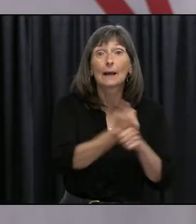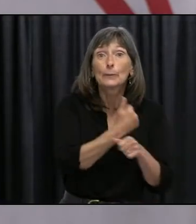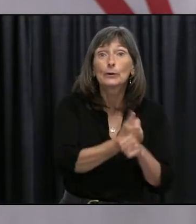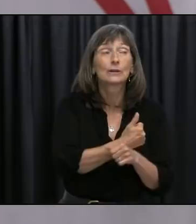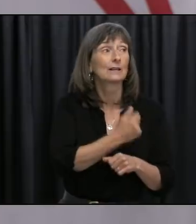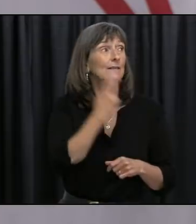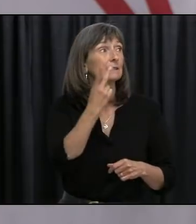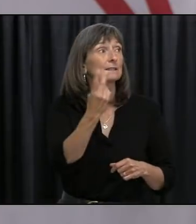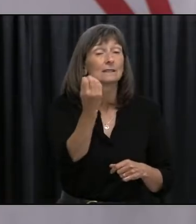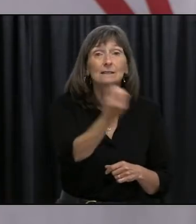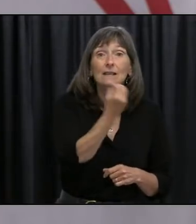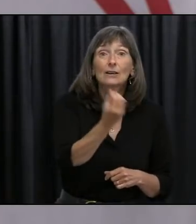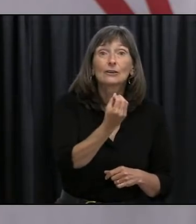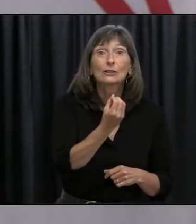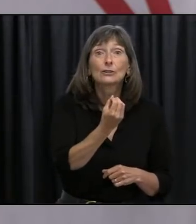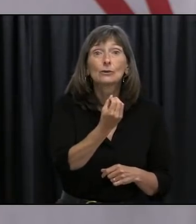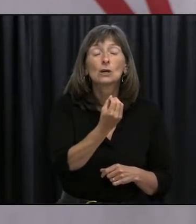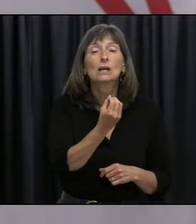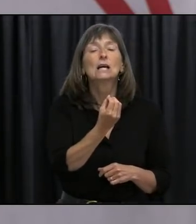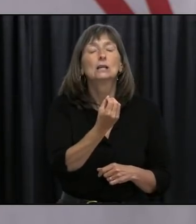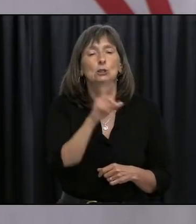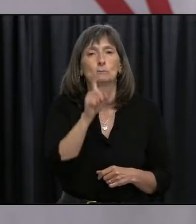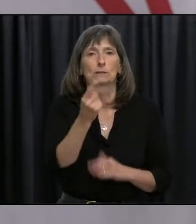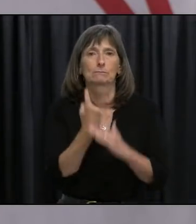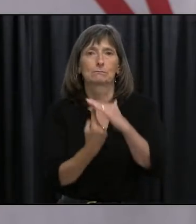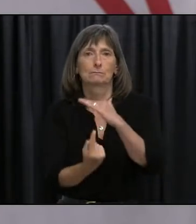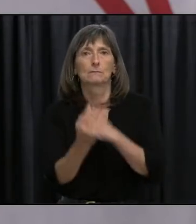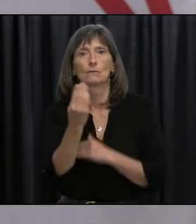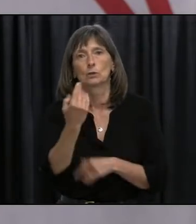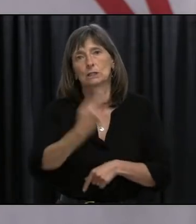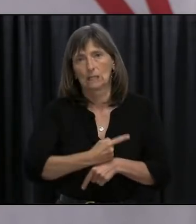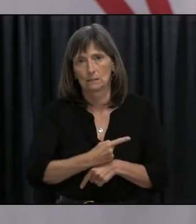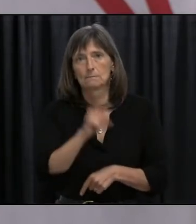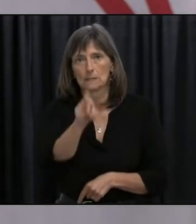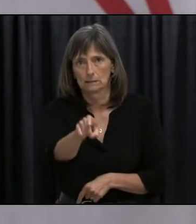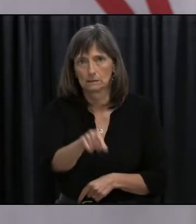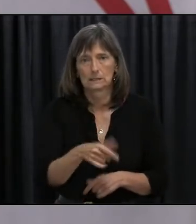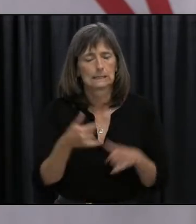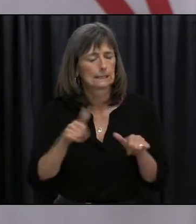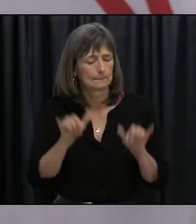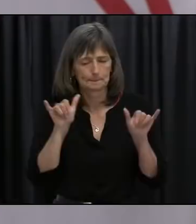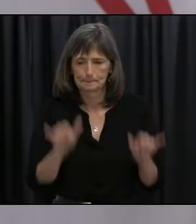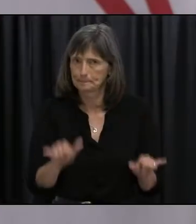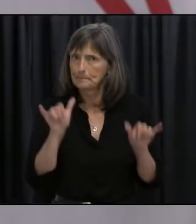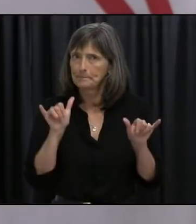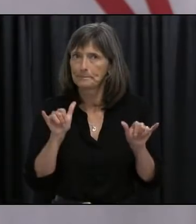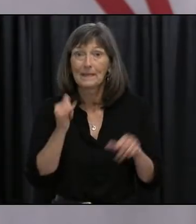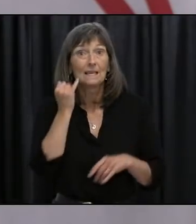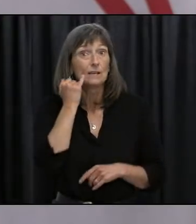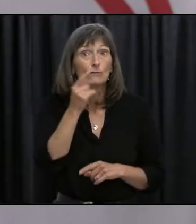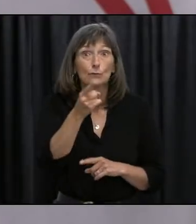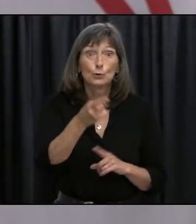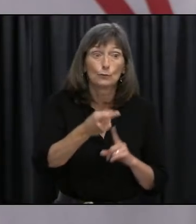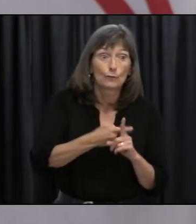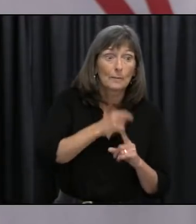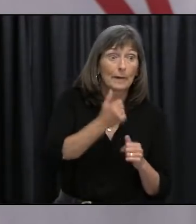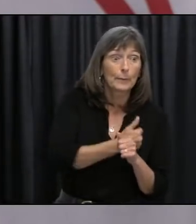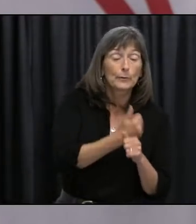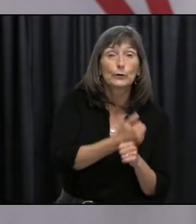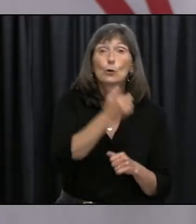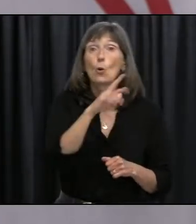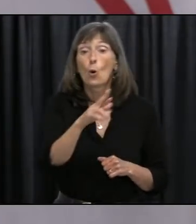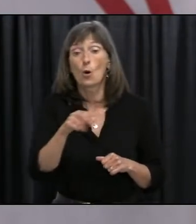of our province, outside of the Atlantic bubble, you must self-isolate for 14 days. If you're from Alberta or if you're from Newfoundland and